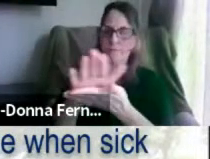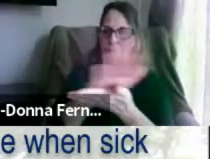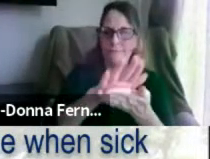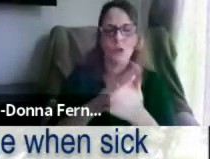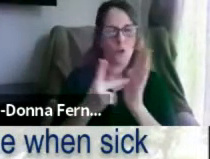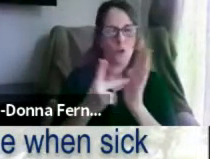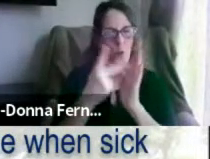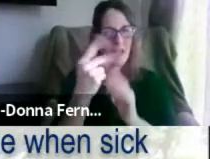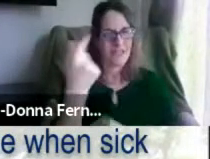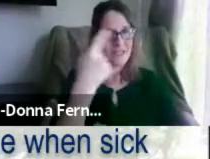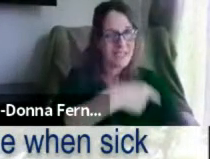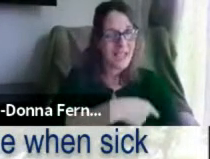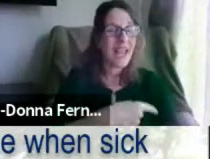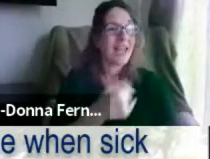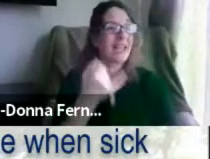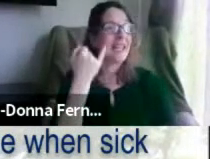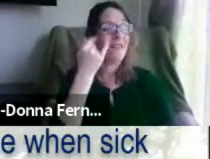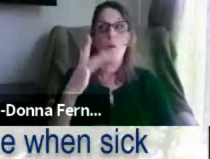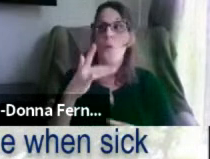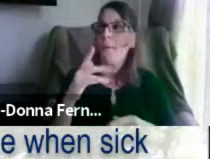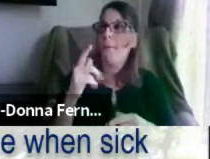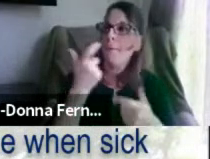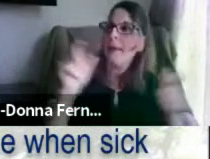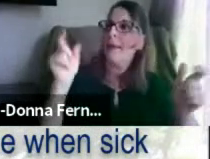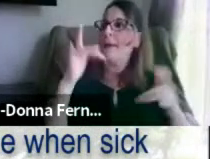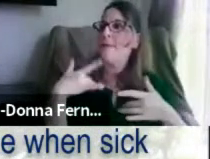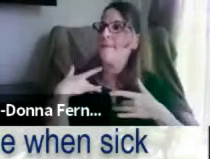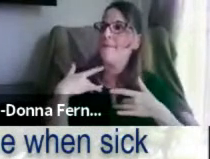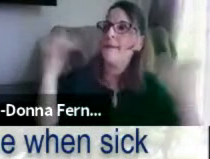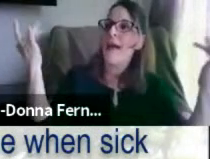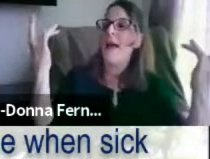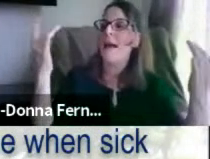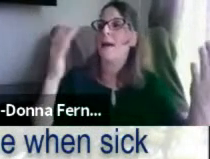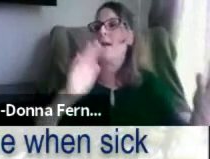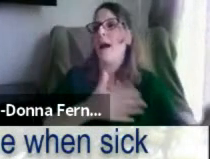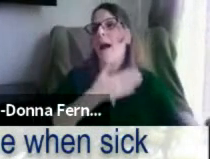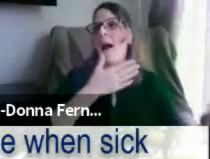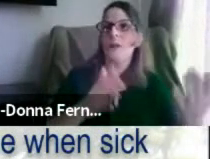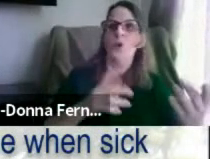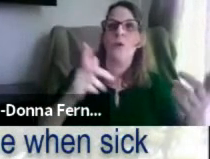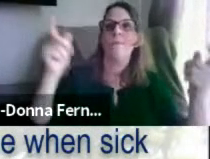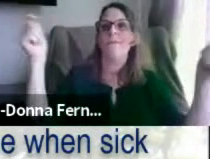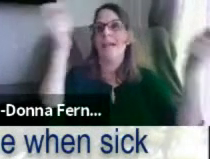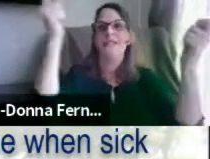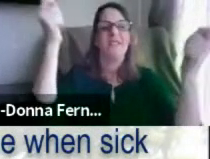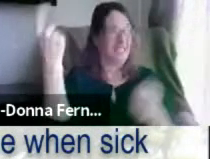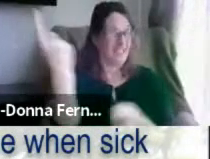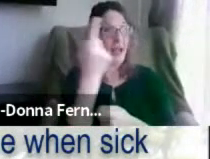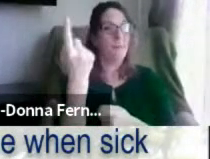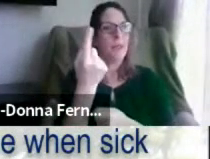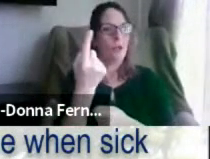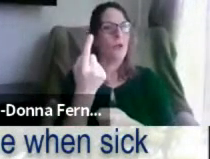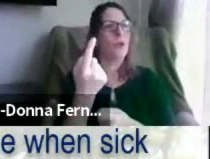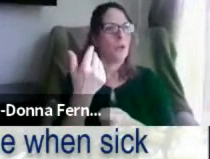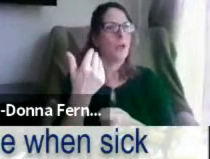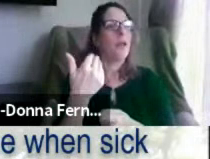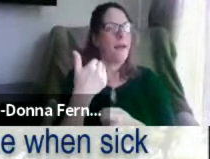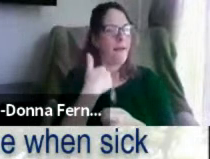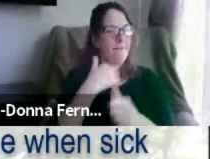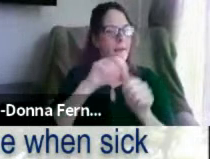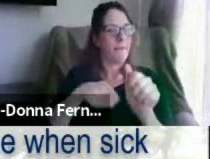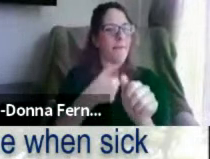And if you do have big events scheduled in the park, concerts or festivals or anything like that, have a contingency